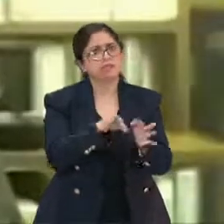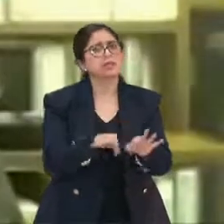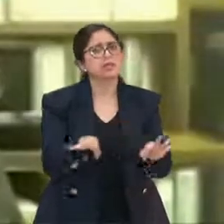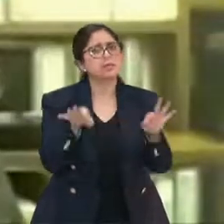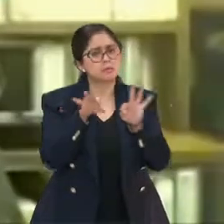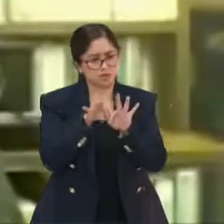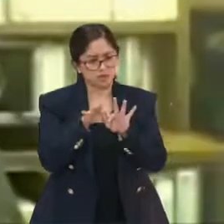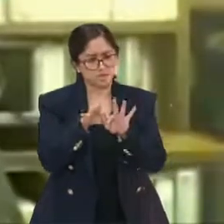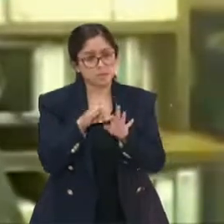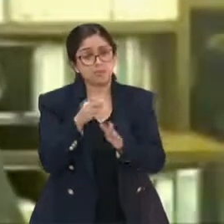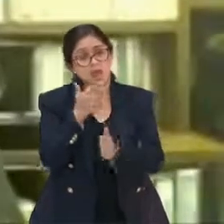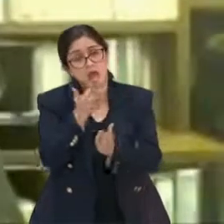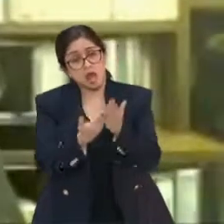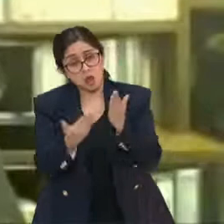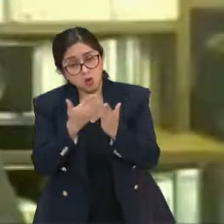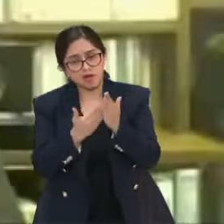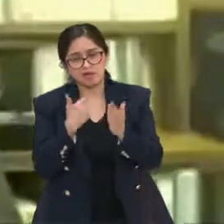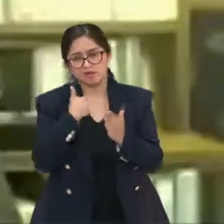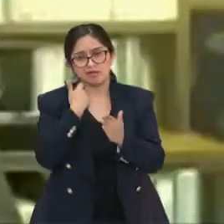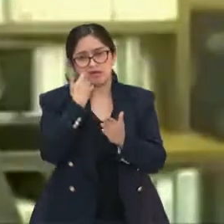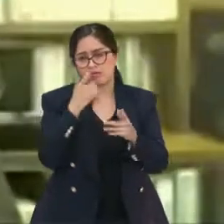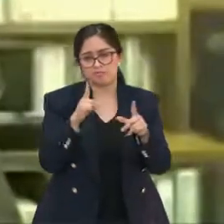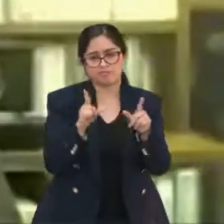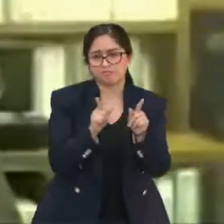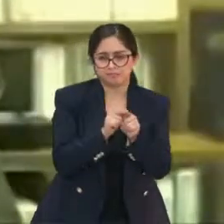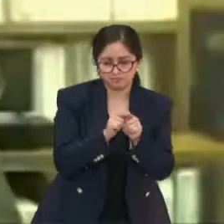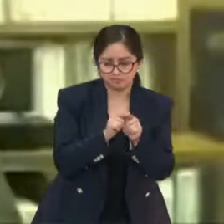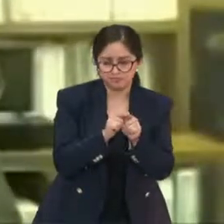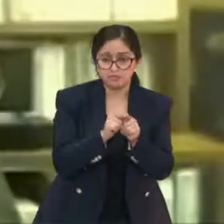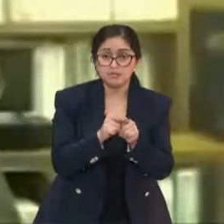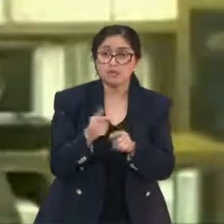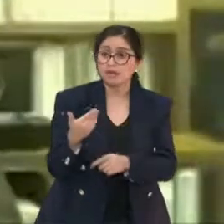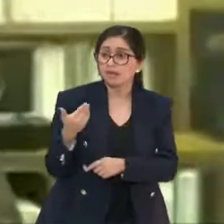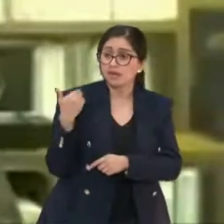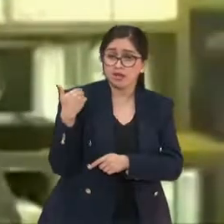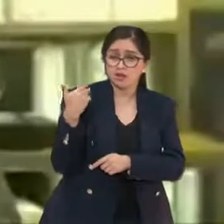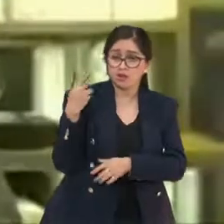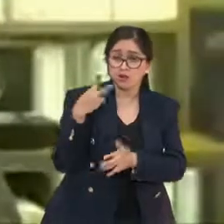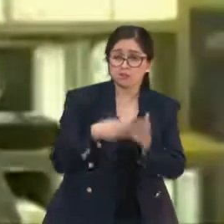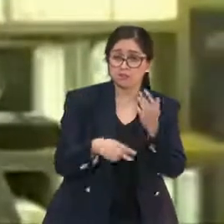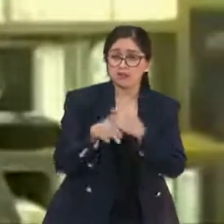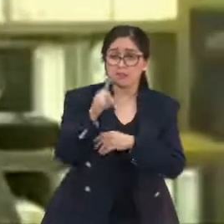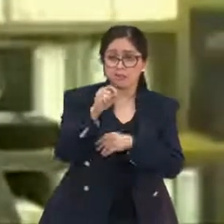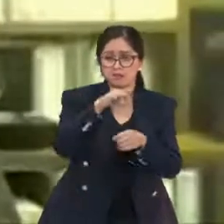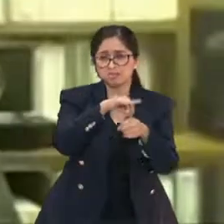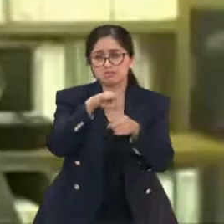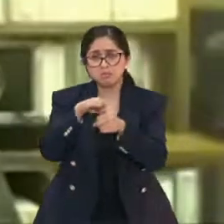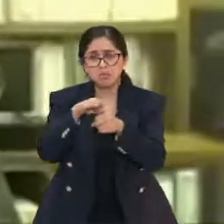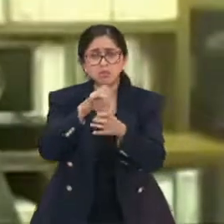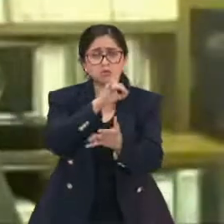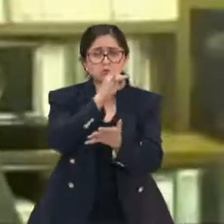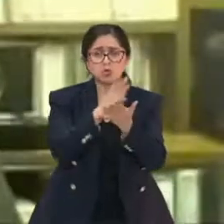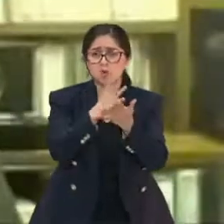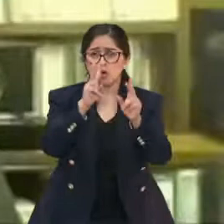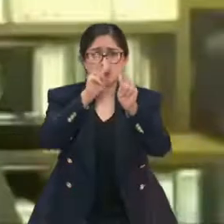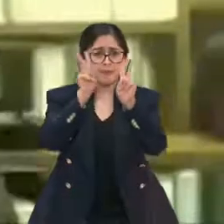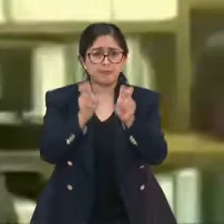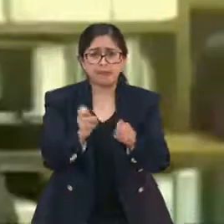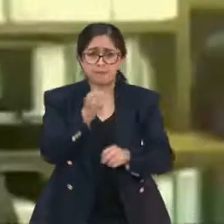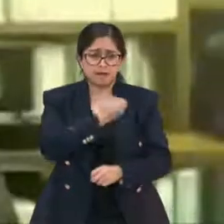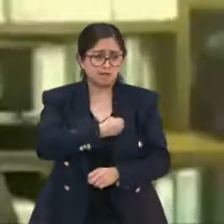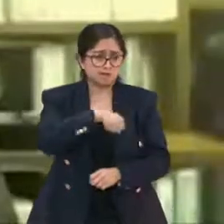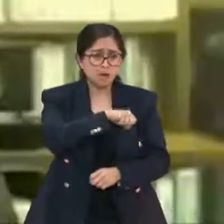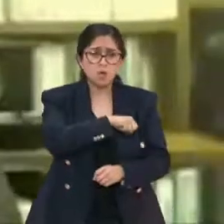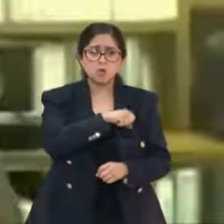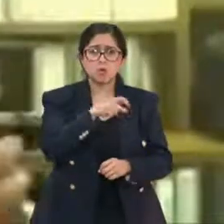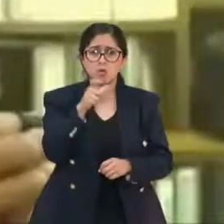to finish my comment, we also learned 2020 lessons, not only